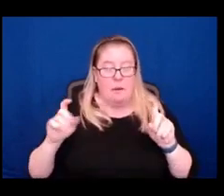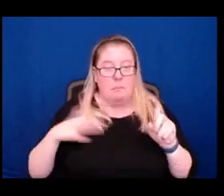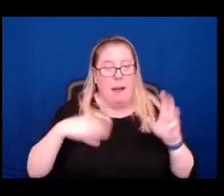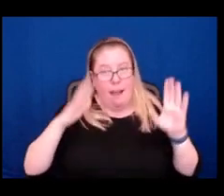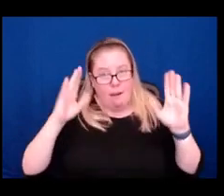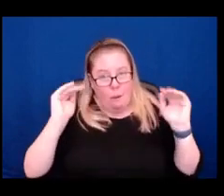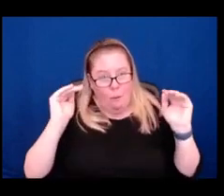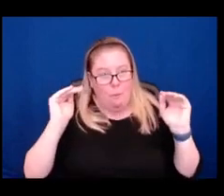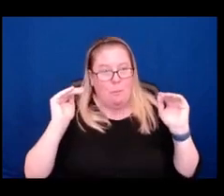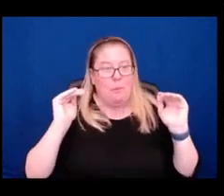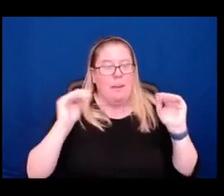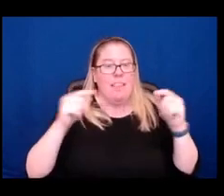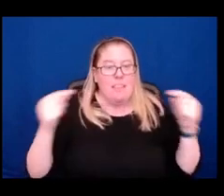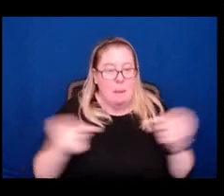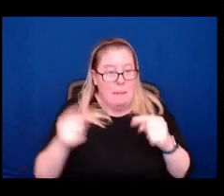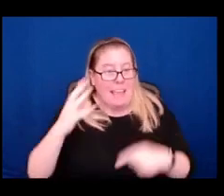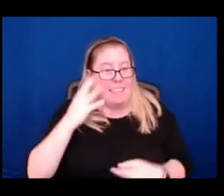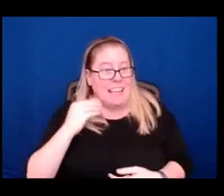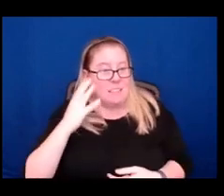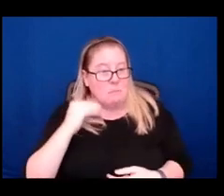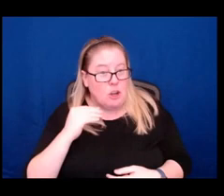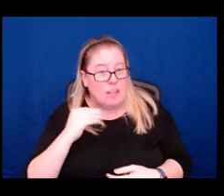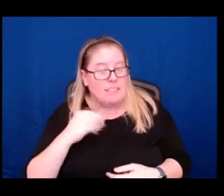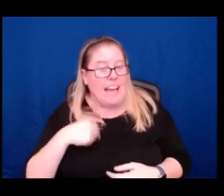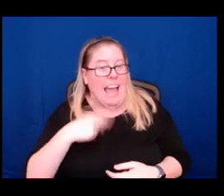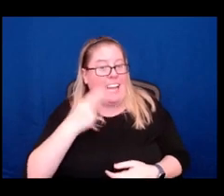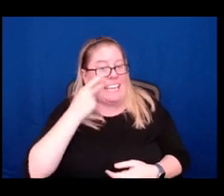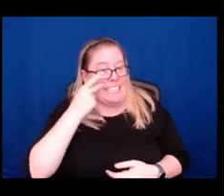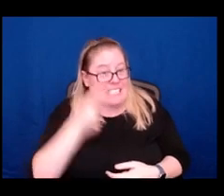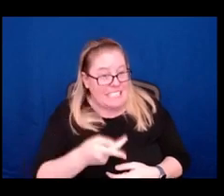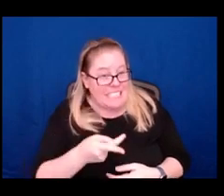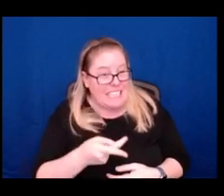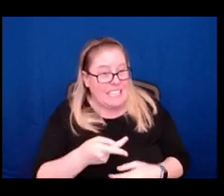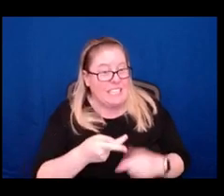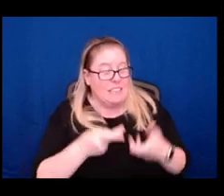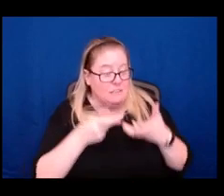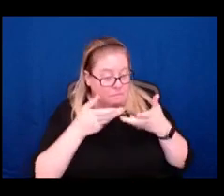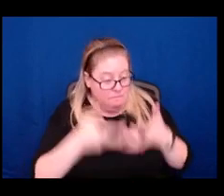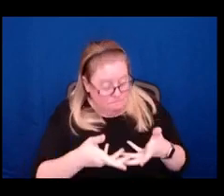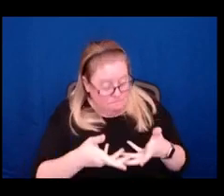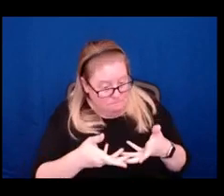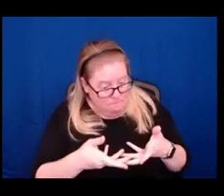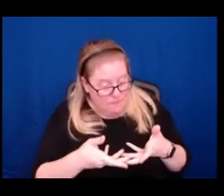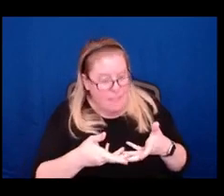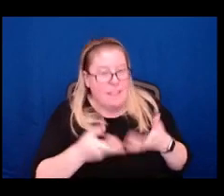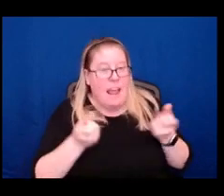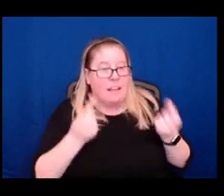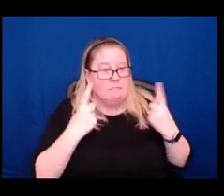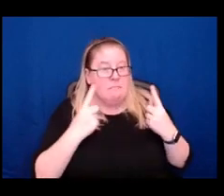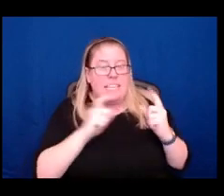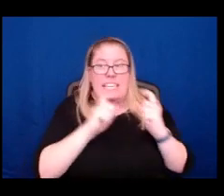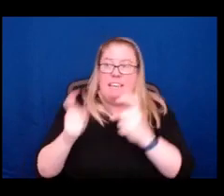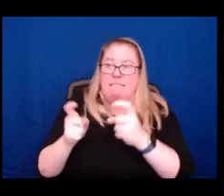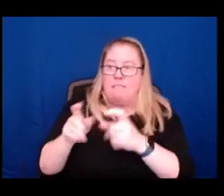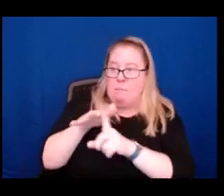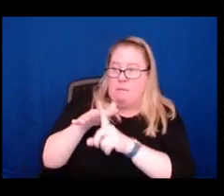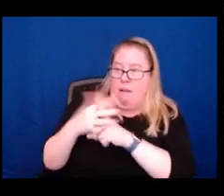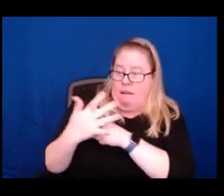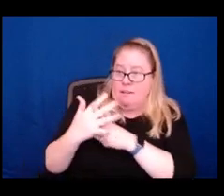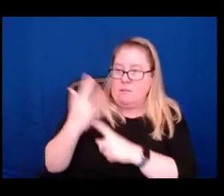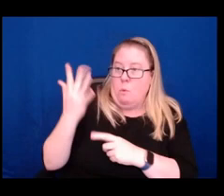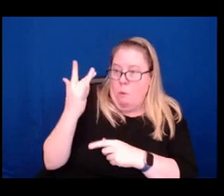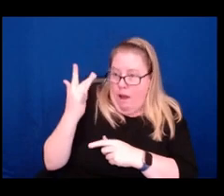is to reproduce the pain they're experiencing outside of the office so that I can kind of give some context to what is going on. So I really hope